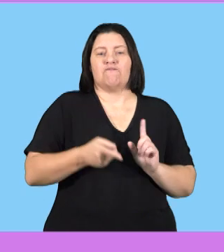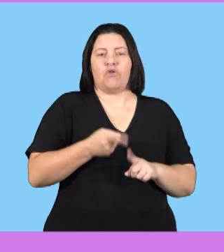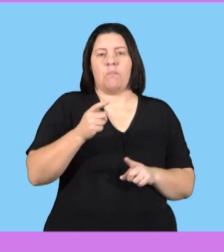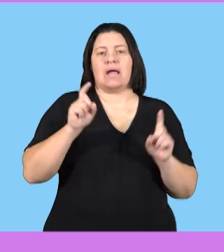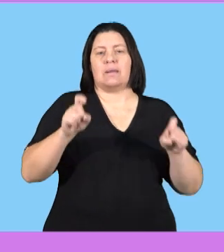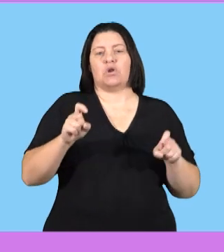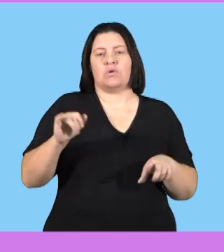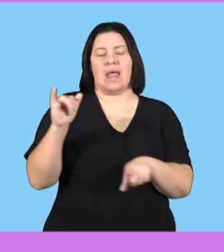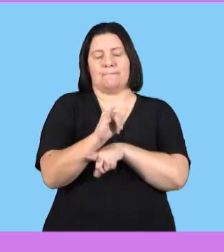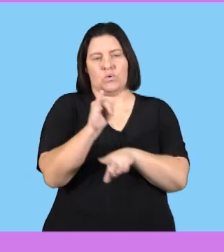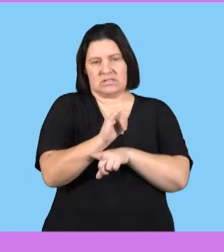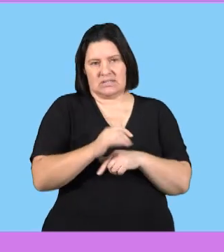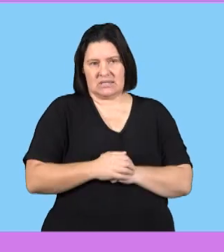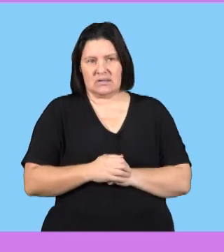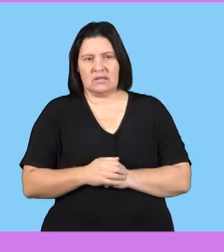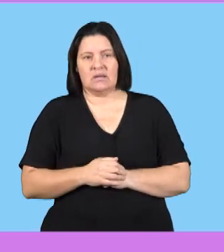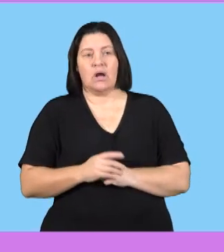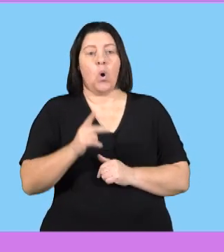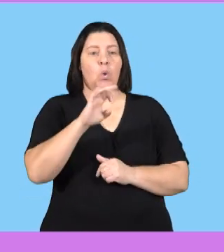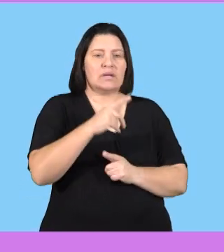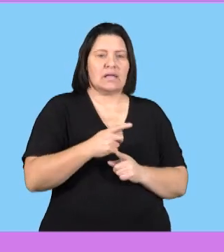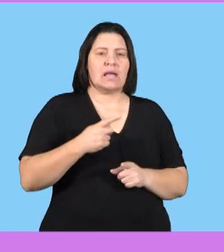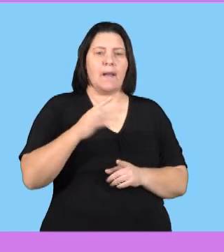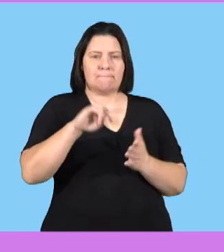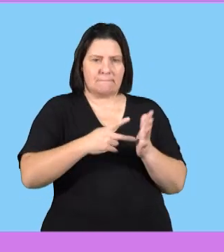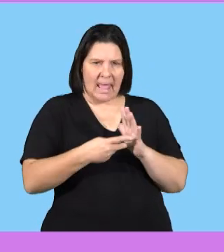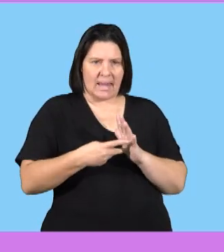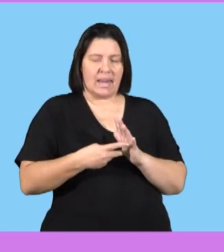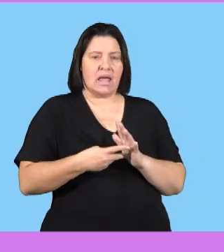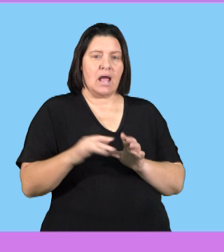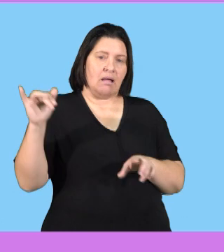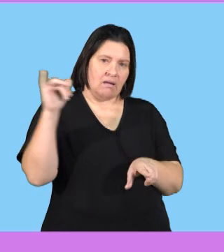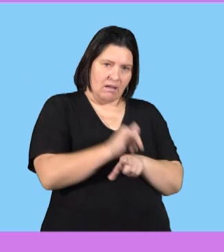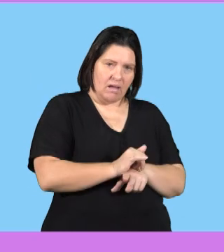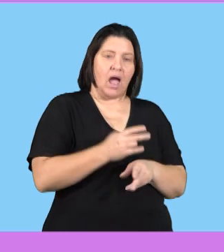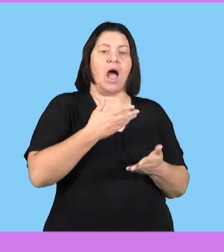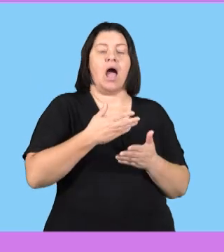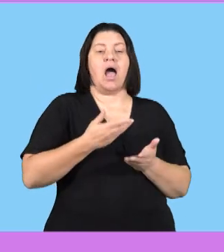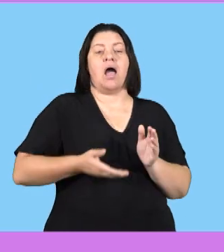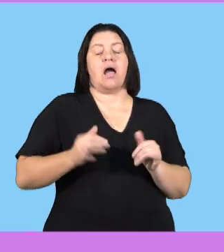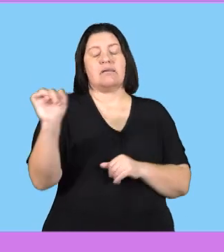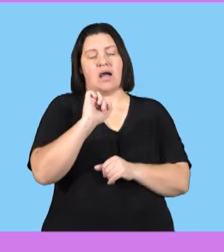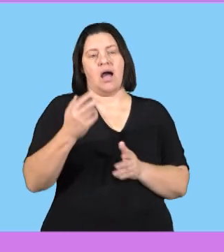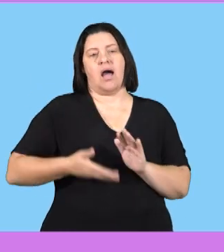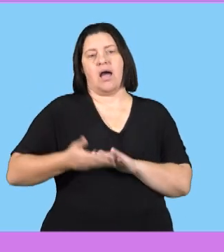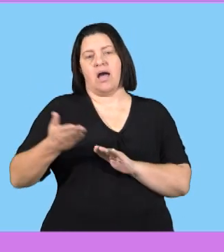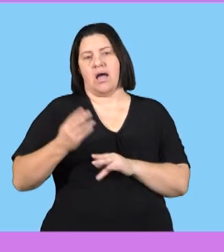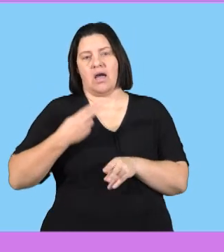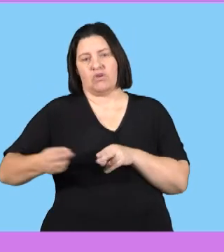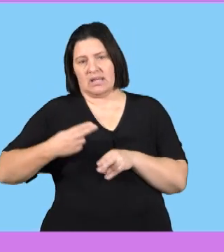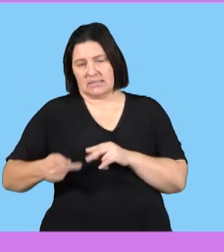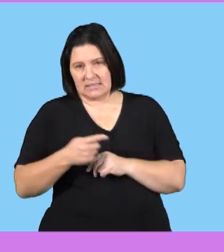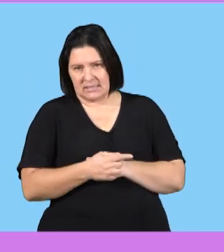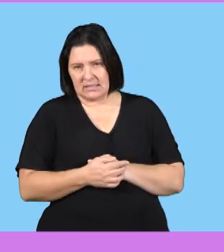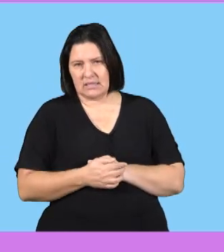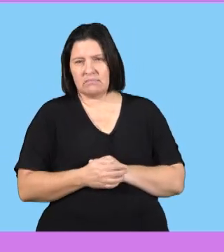from the Cape Town International Airport. Ulwazi is planning on hiring a car when he is going to visit his family and friends. He is